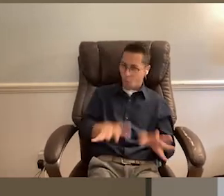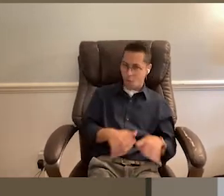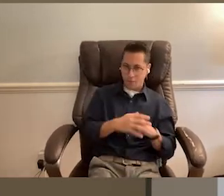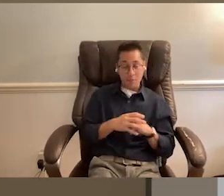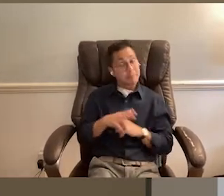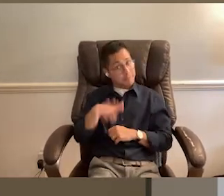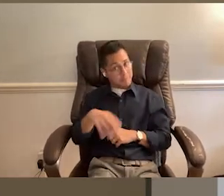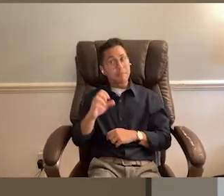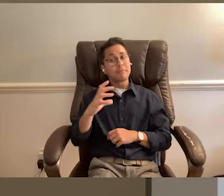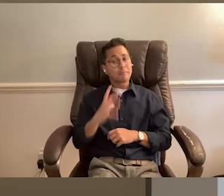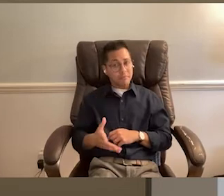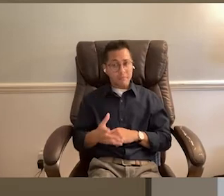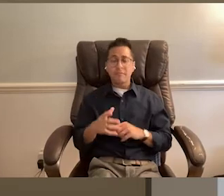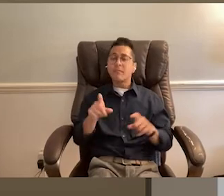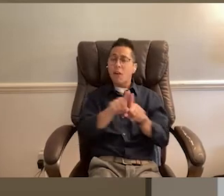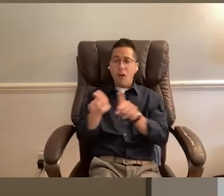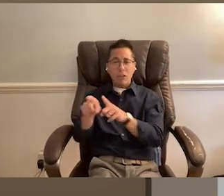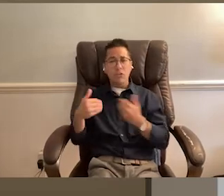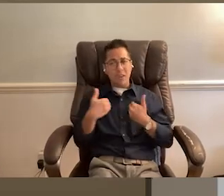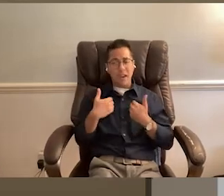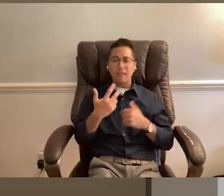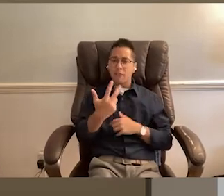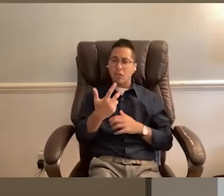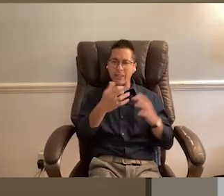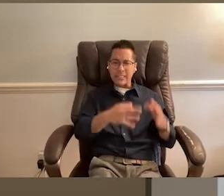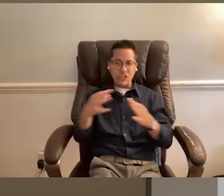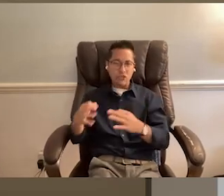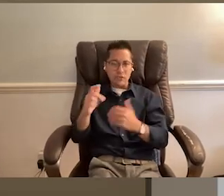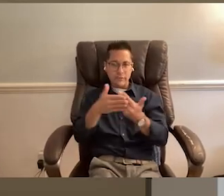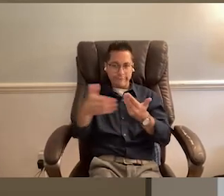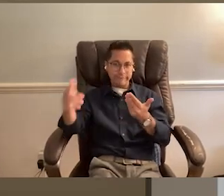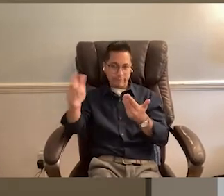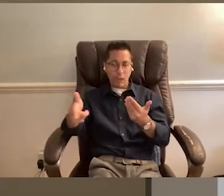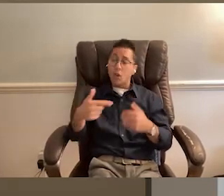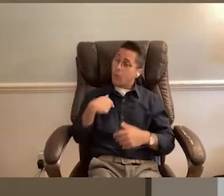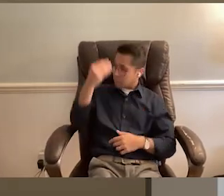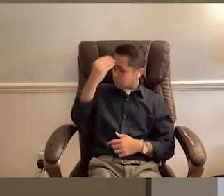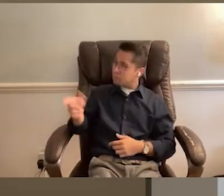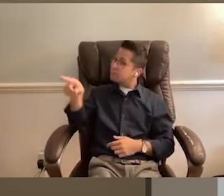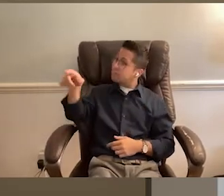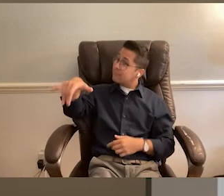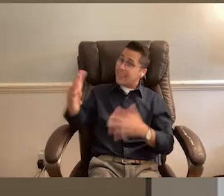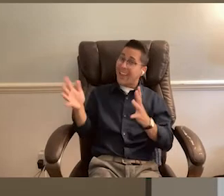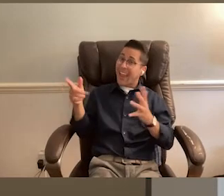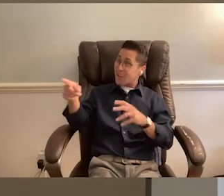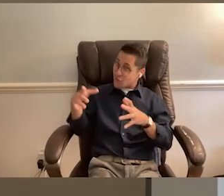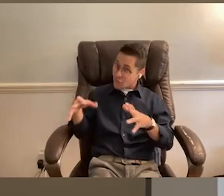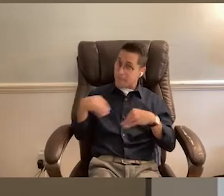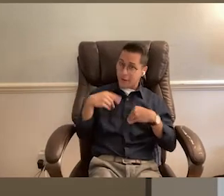we are pretty flexible. Then after this, we interview the student and we interview the parent, guardian, or family